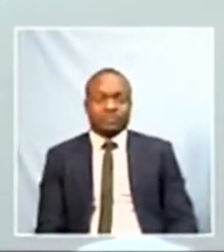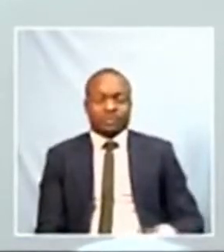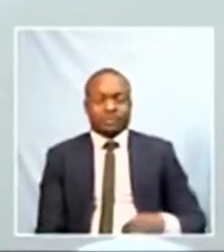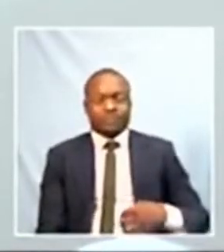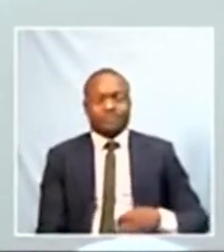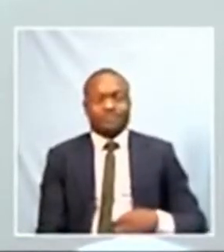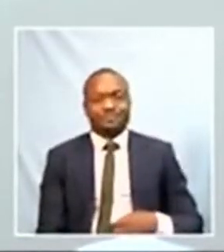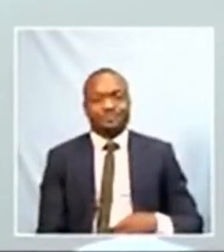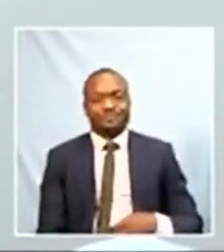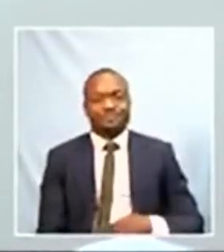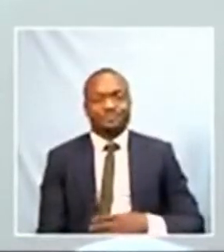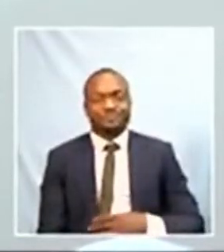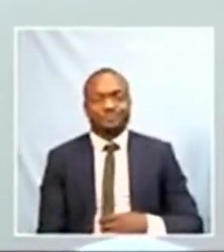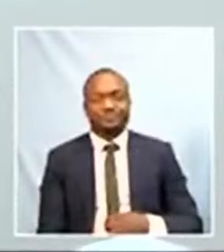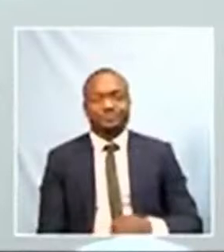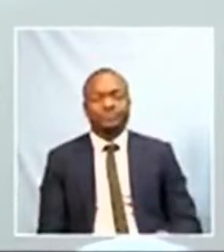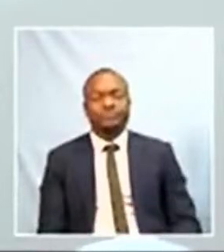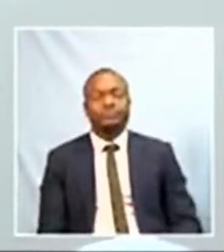Okay.